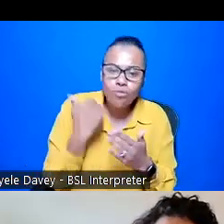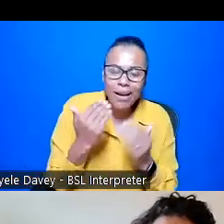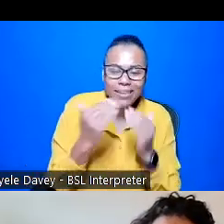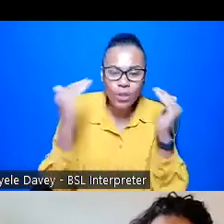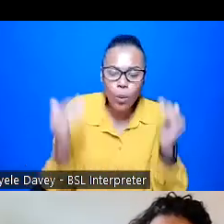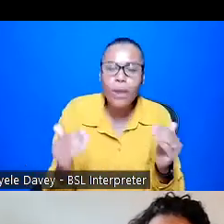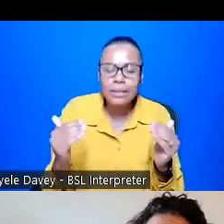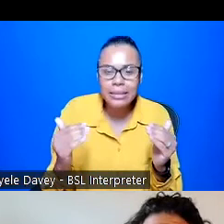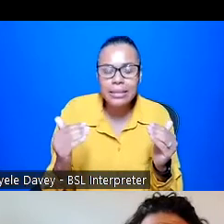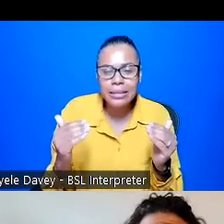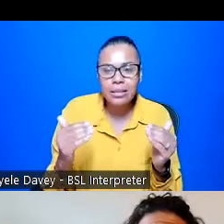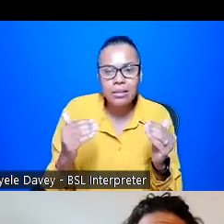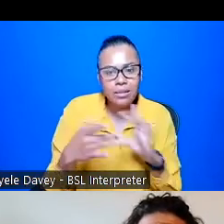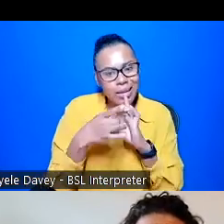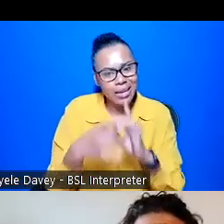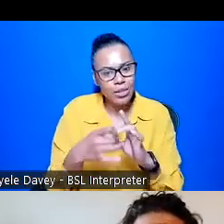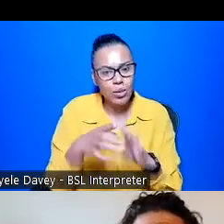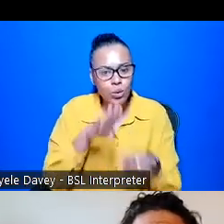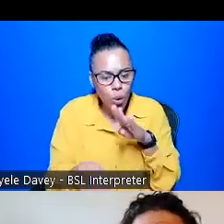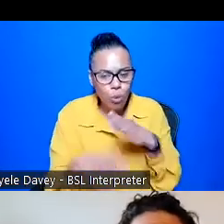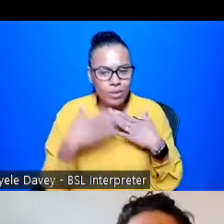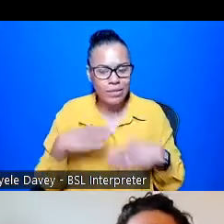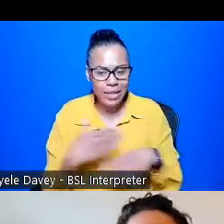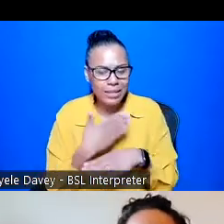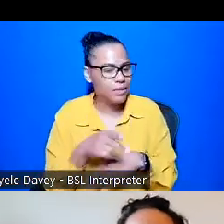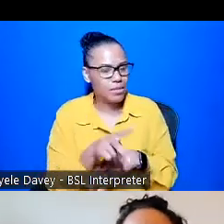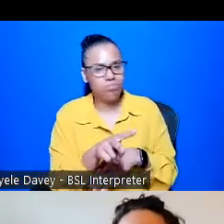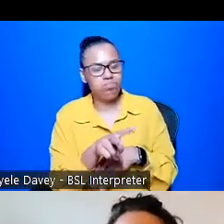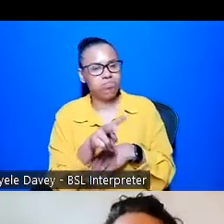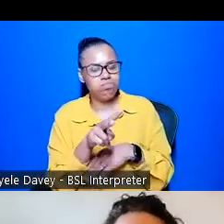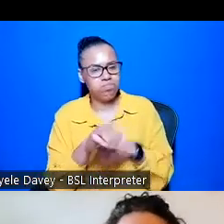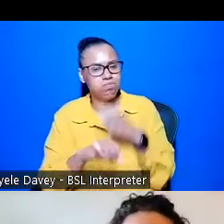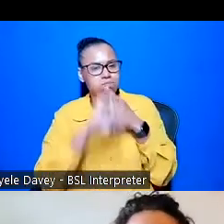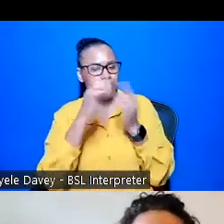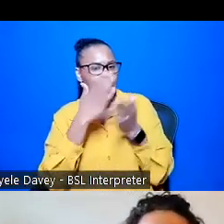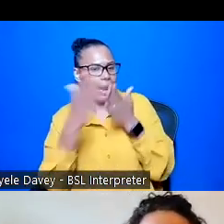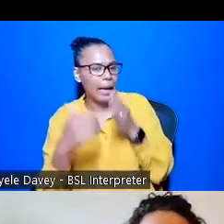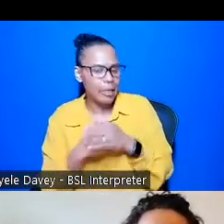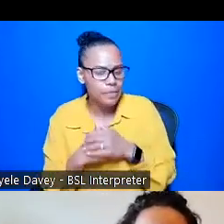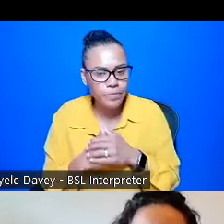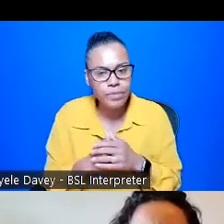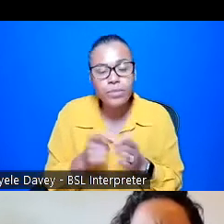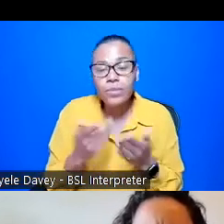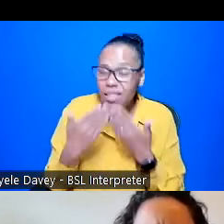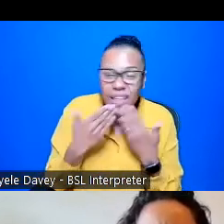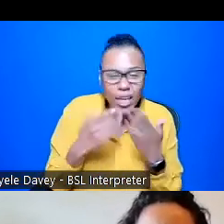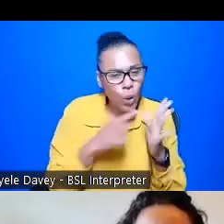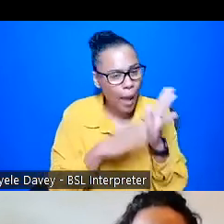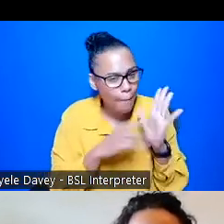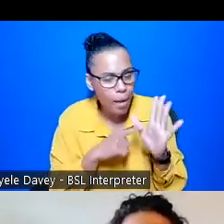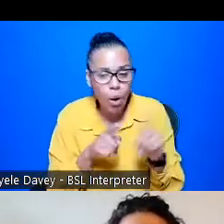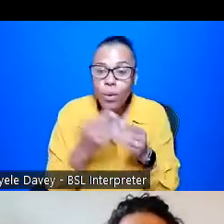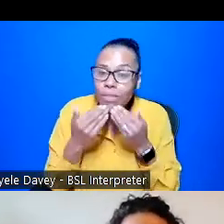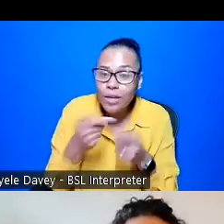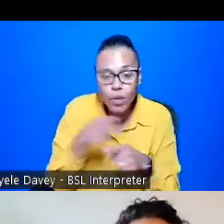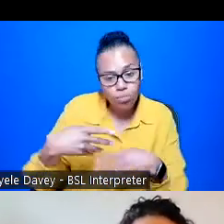within sport and physical activity. So thanks very much to Amma for that, and also just thanks to some of you that have actually made comments